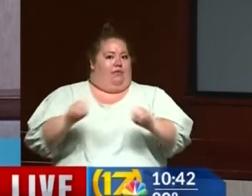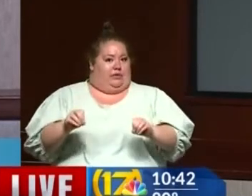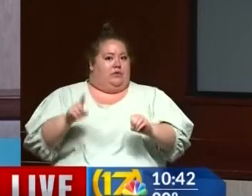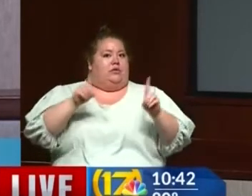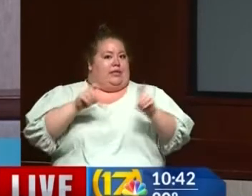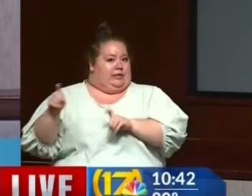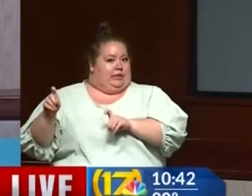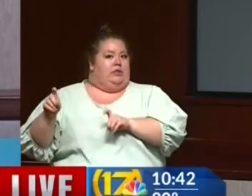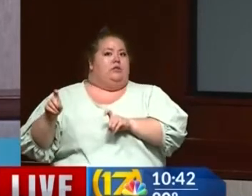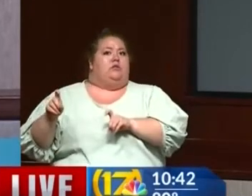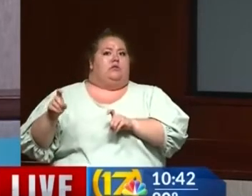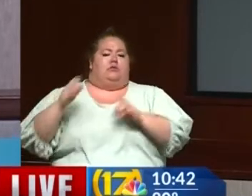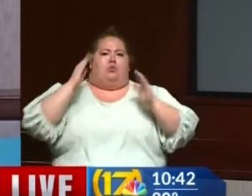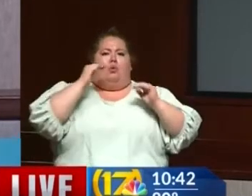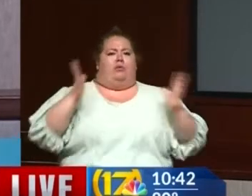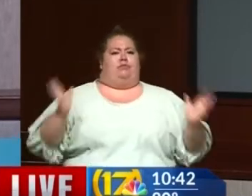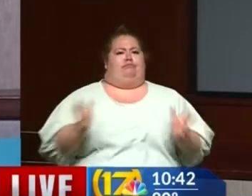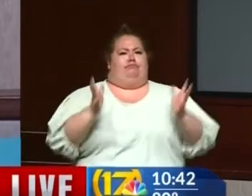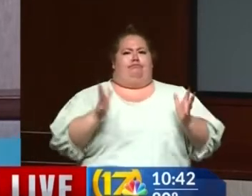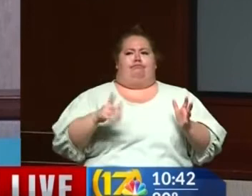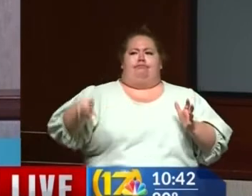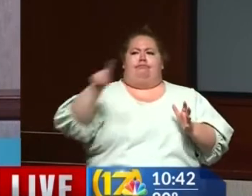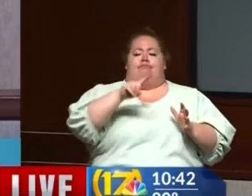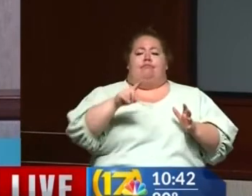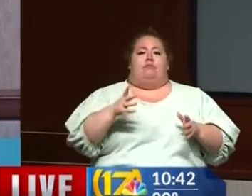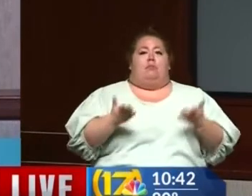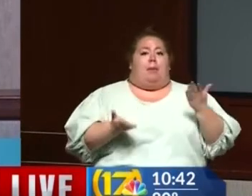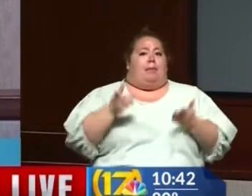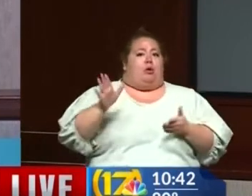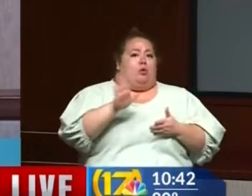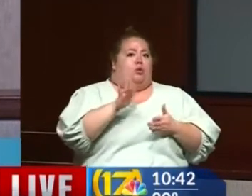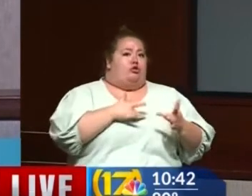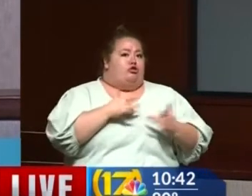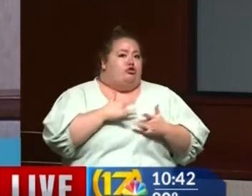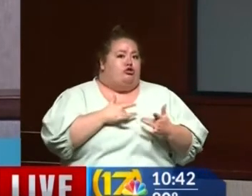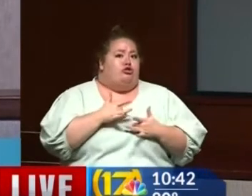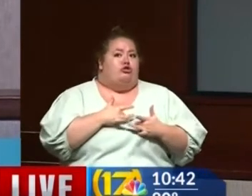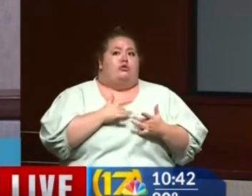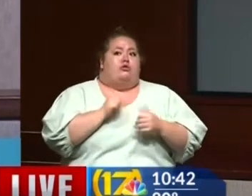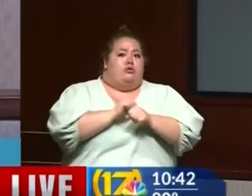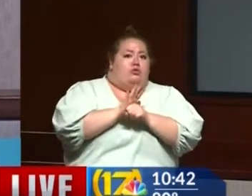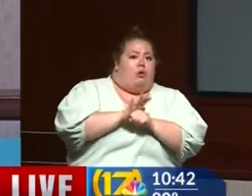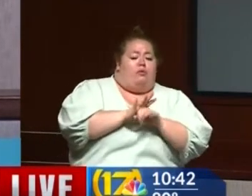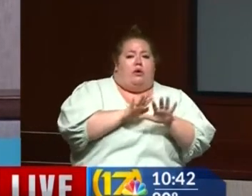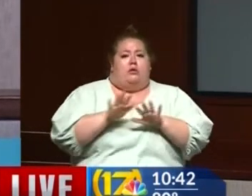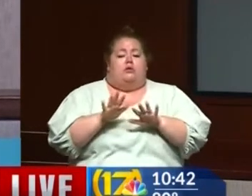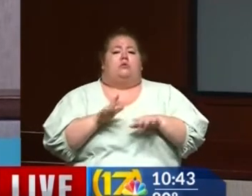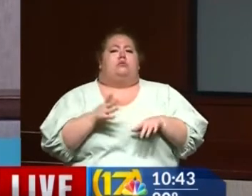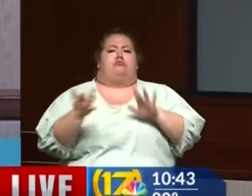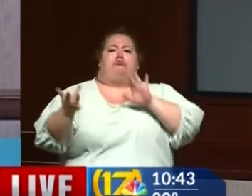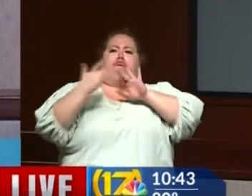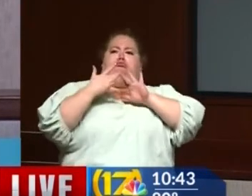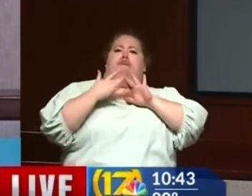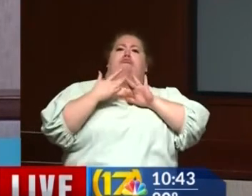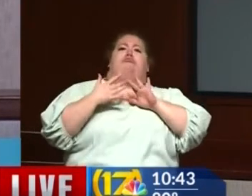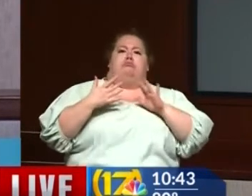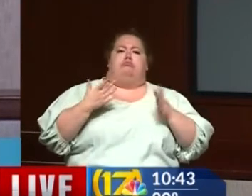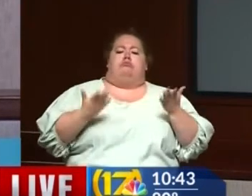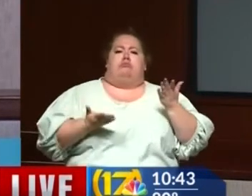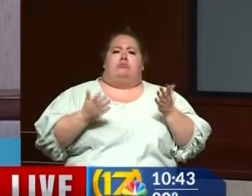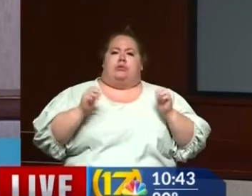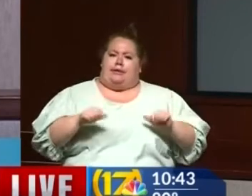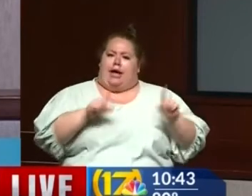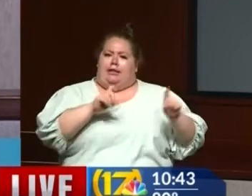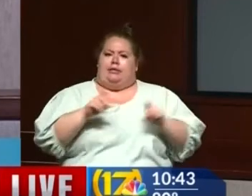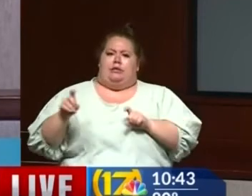continue to encourage people, if they have concerns about COVID-19, to reach out to get tested so we can evaluate their situation.